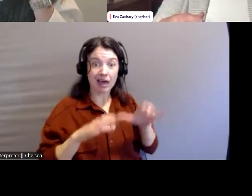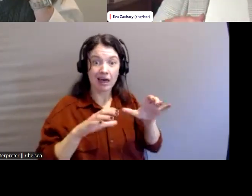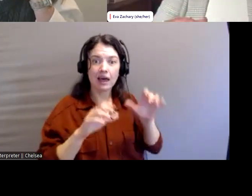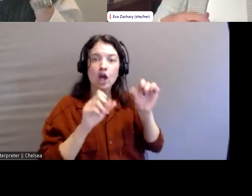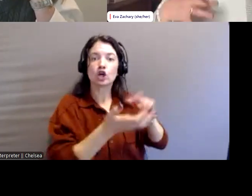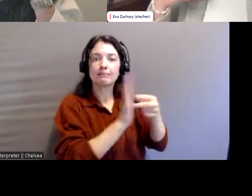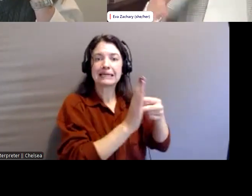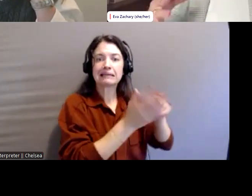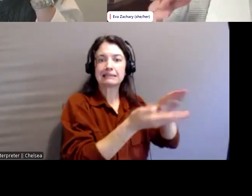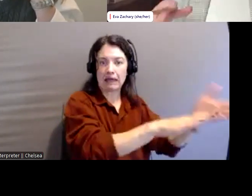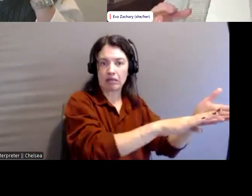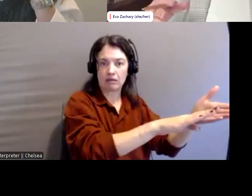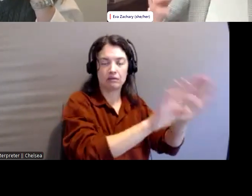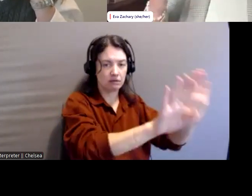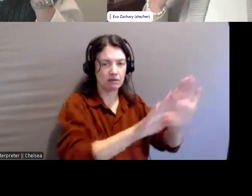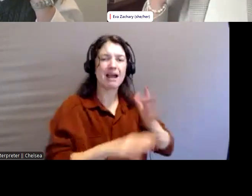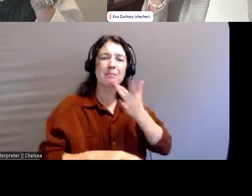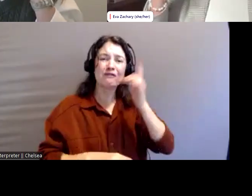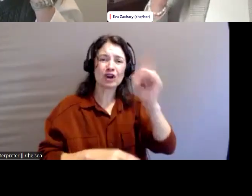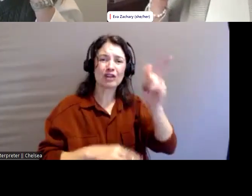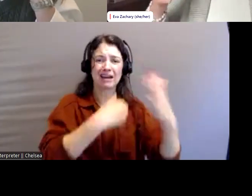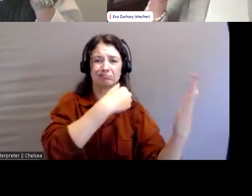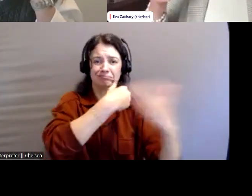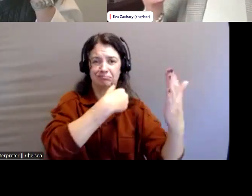death. So keep that in mind when,